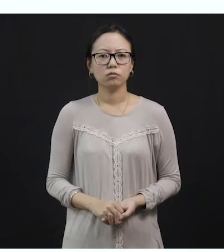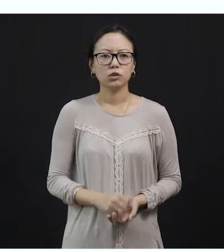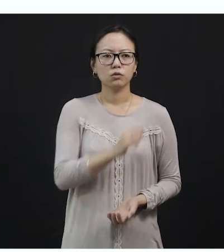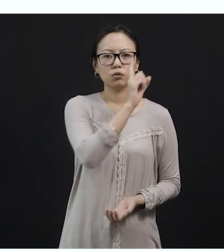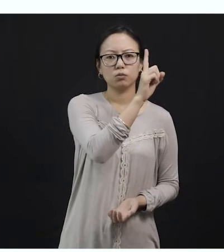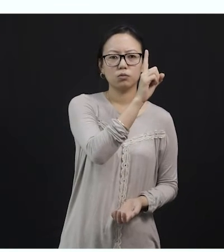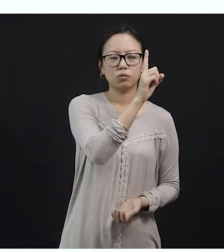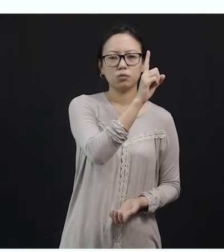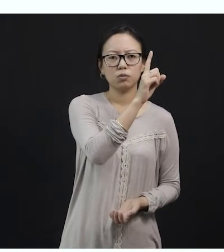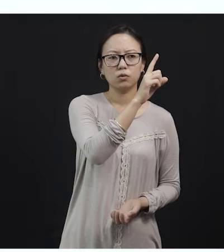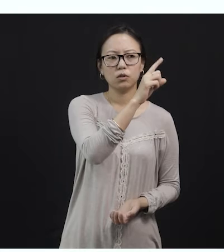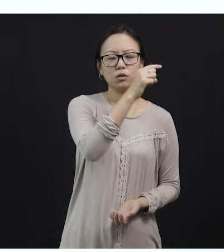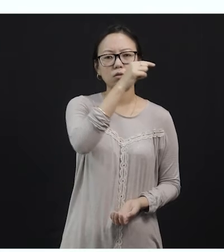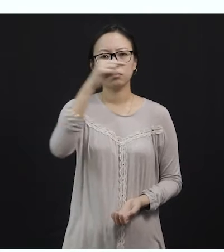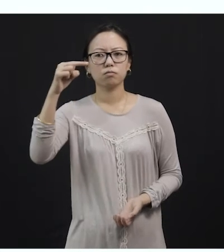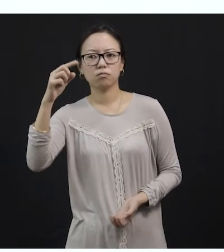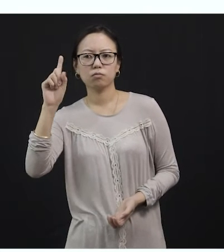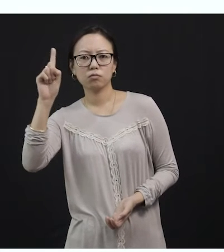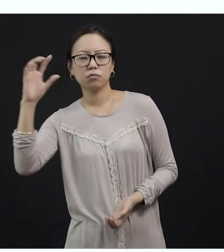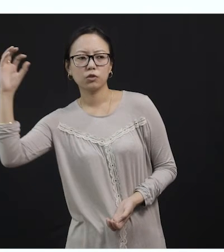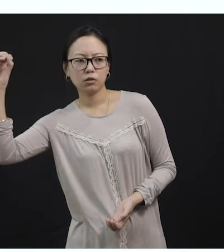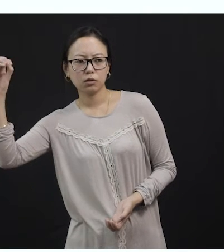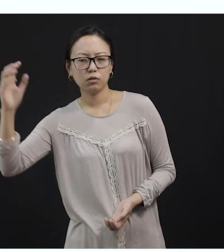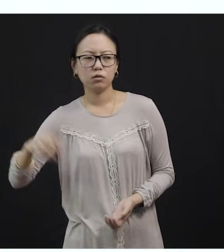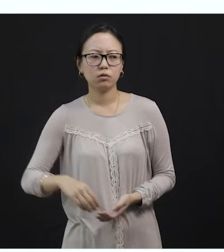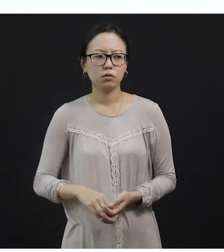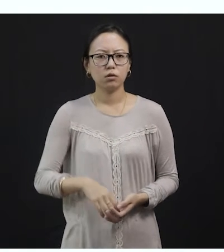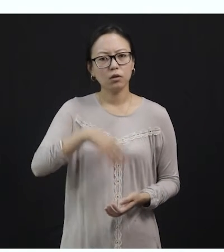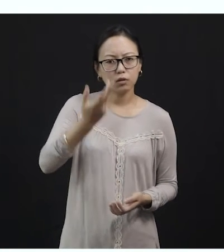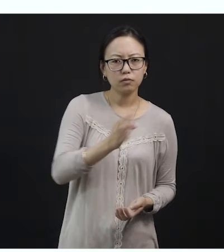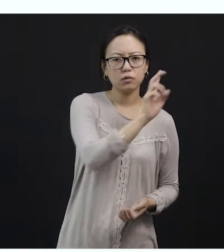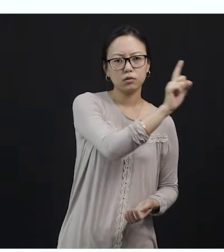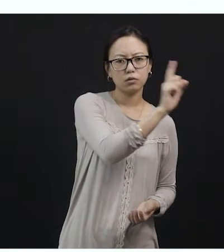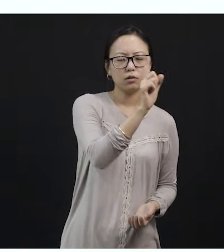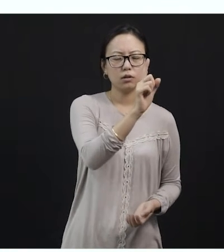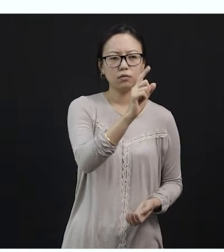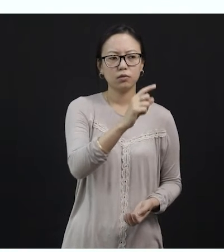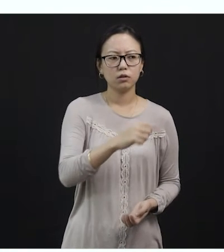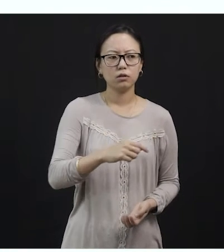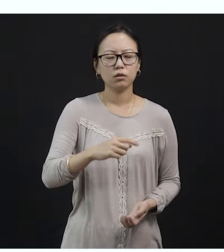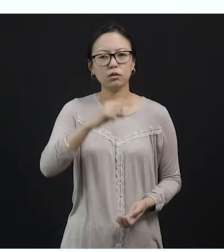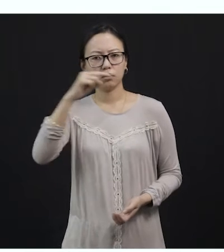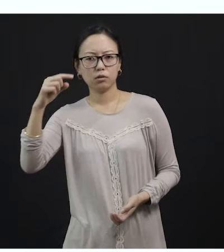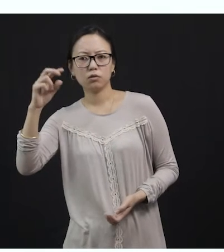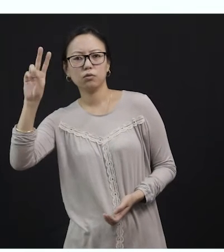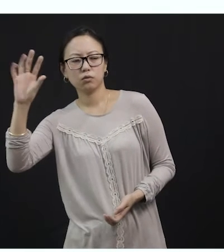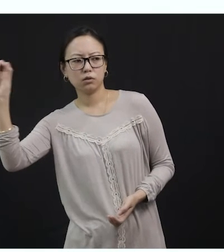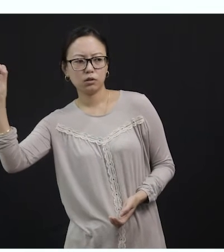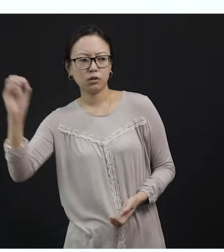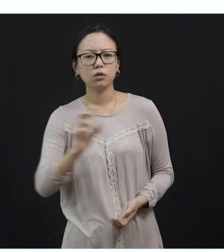1 till 10, then 11, then 20,